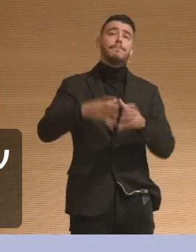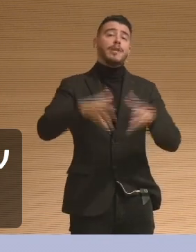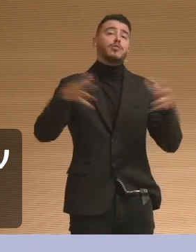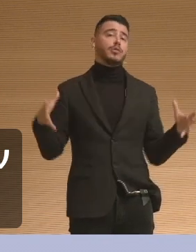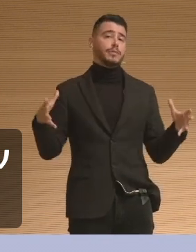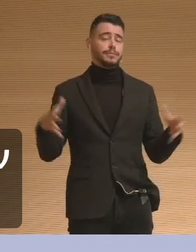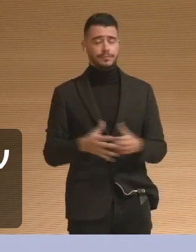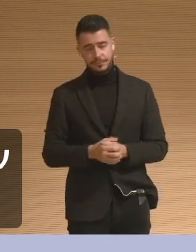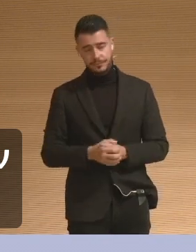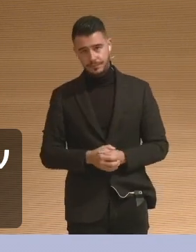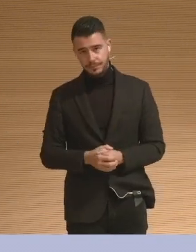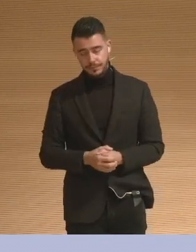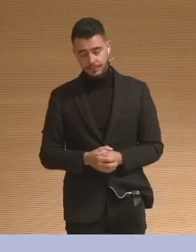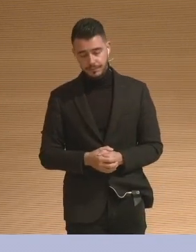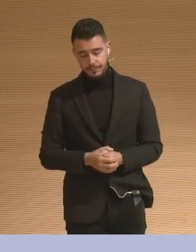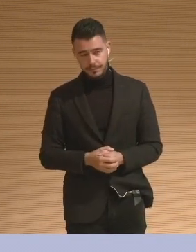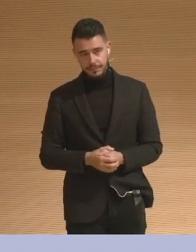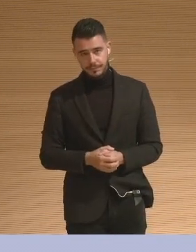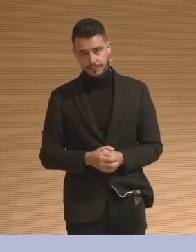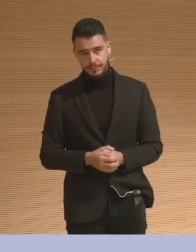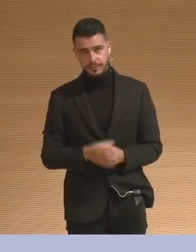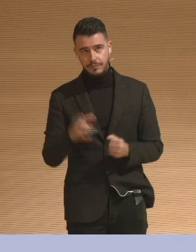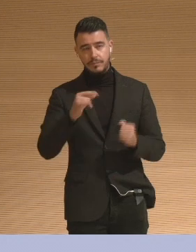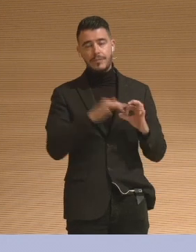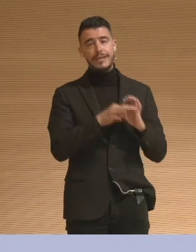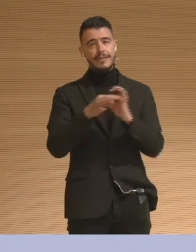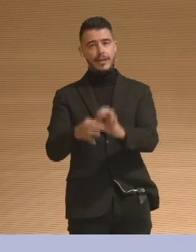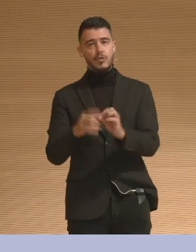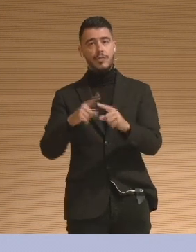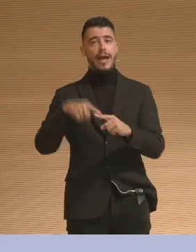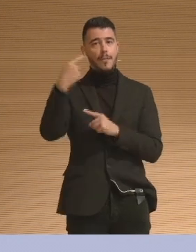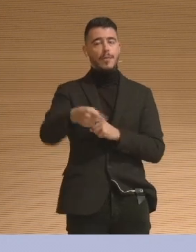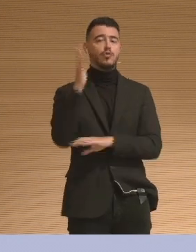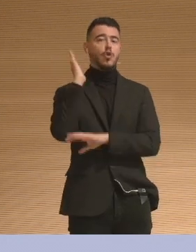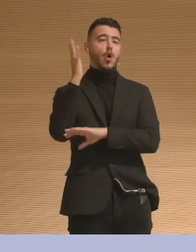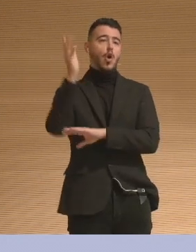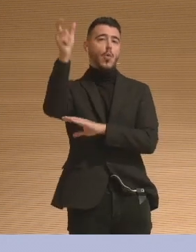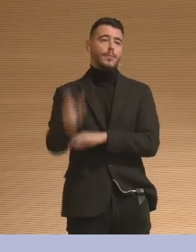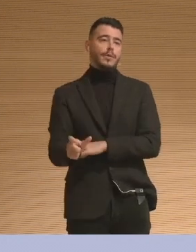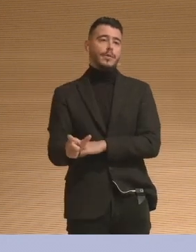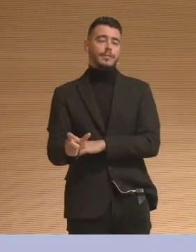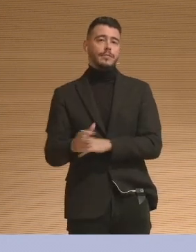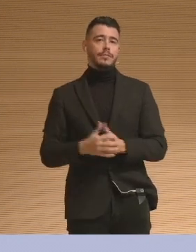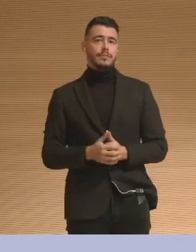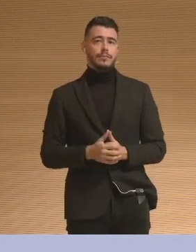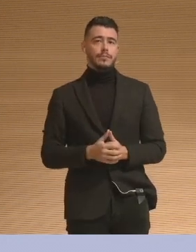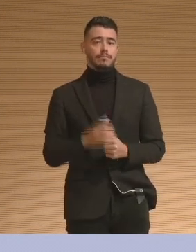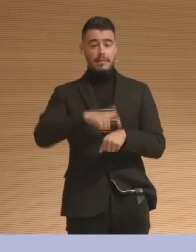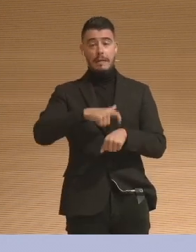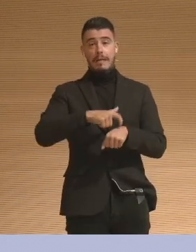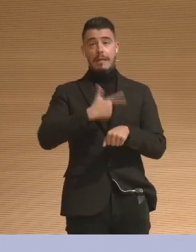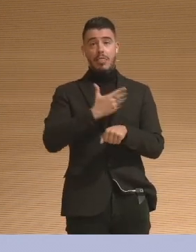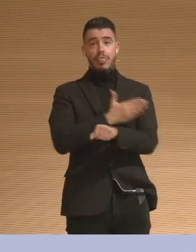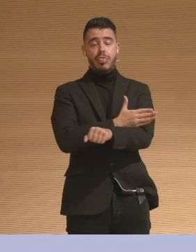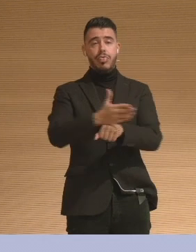to continue to our next speaker, if you don't mind, because we're running out of time a bit. So thank you